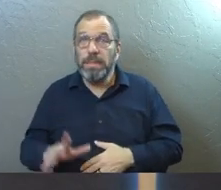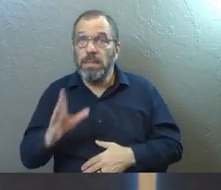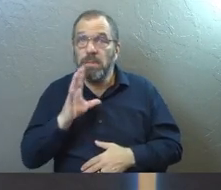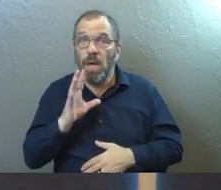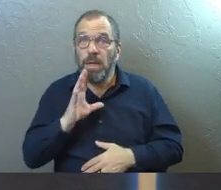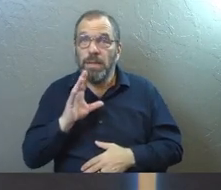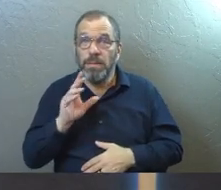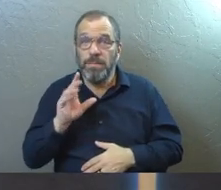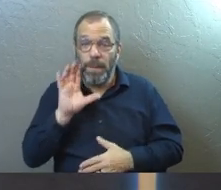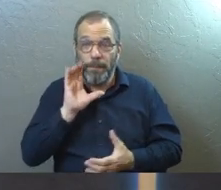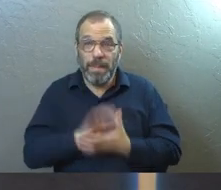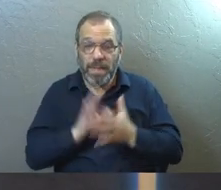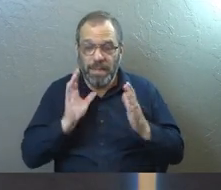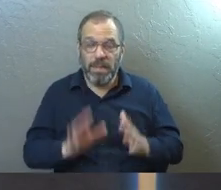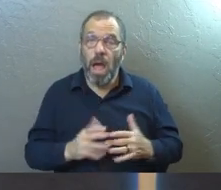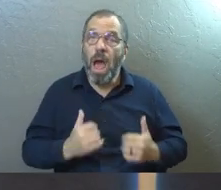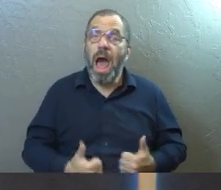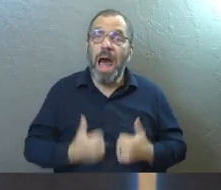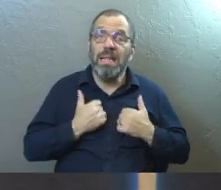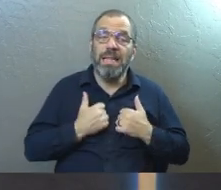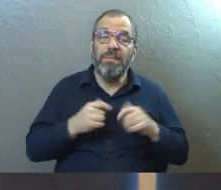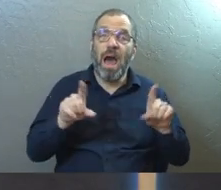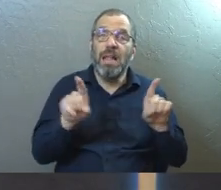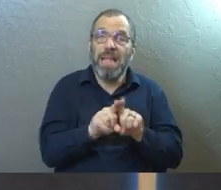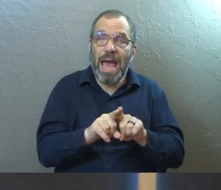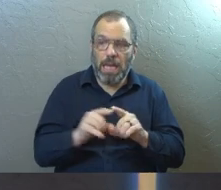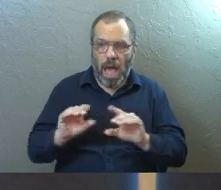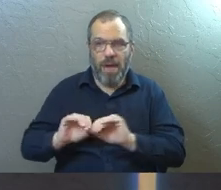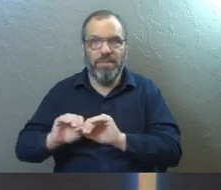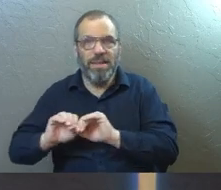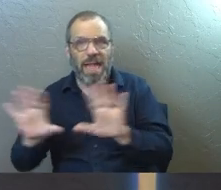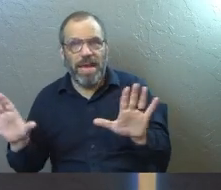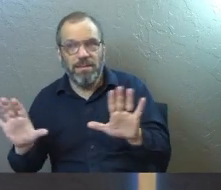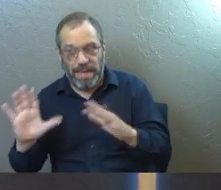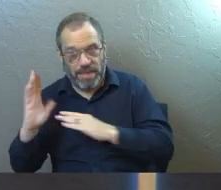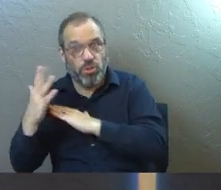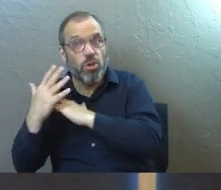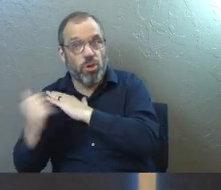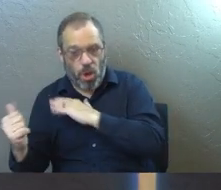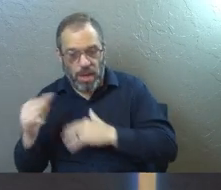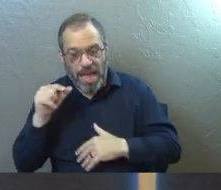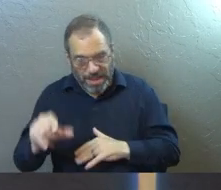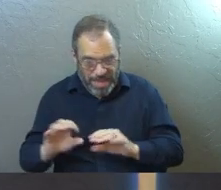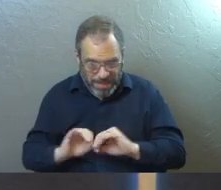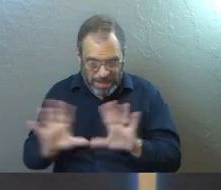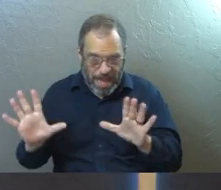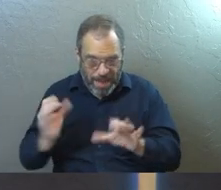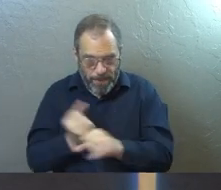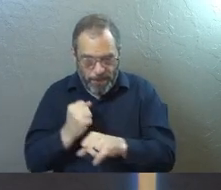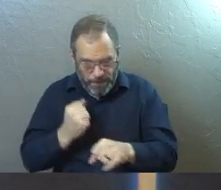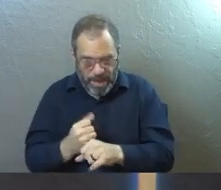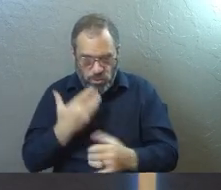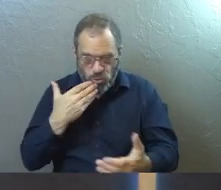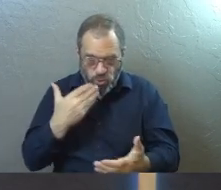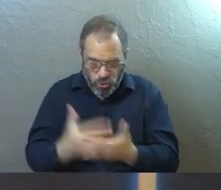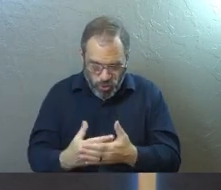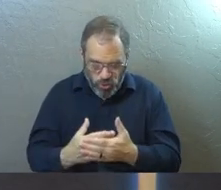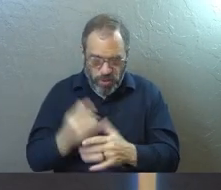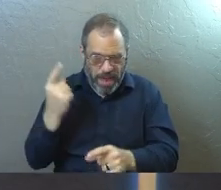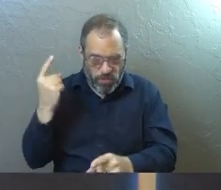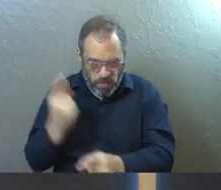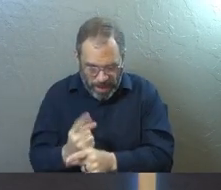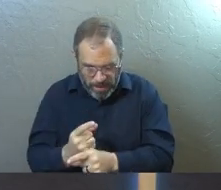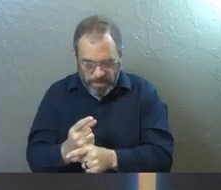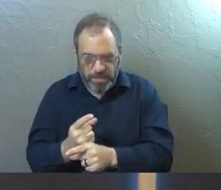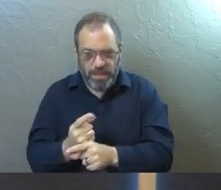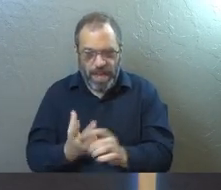some people, a group of believers. So live as people of light, the call there again. For this light within you produces only what is good and